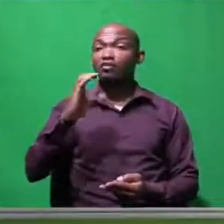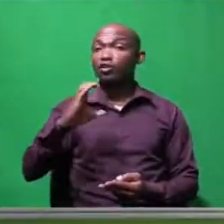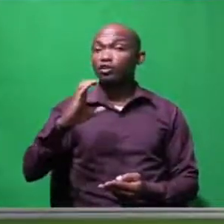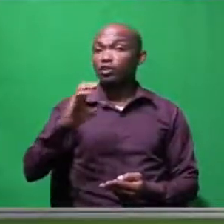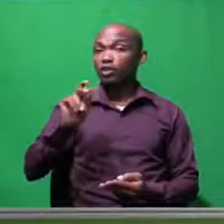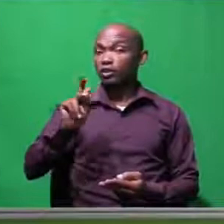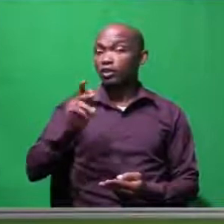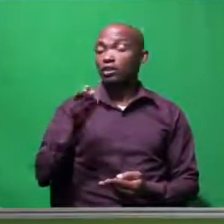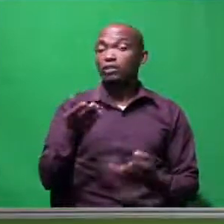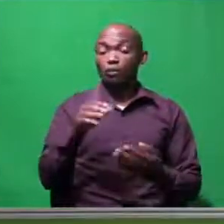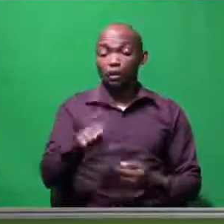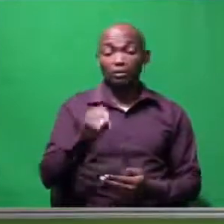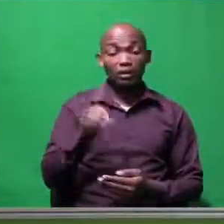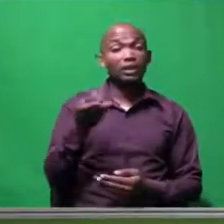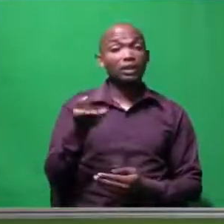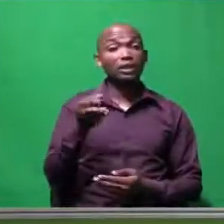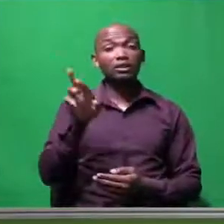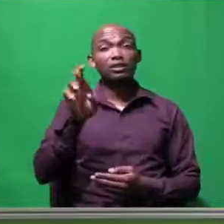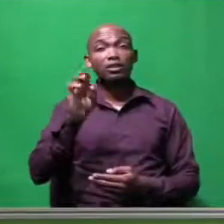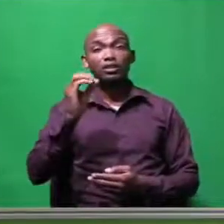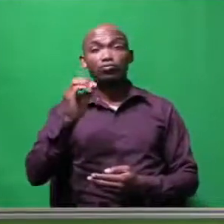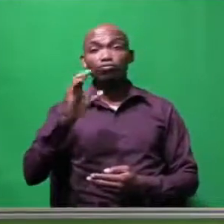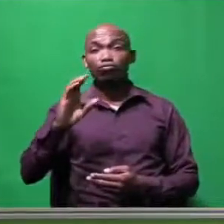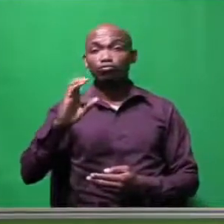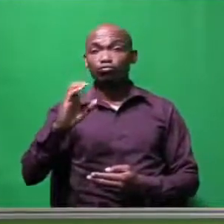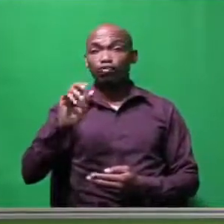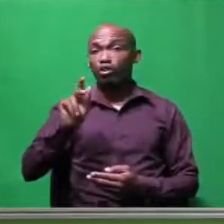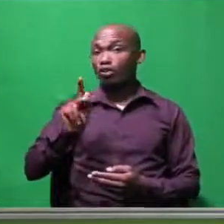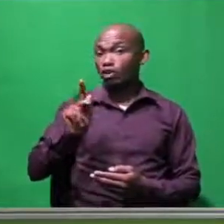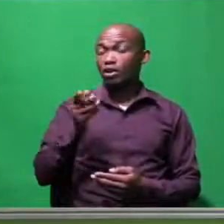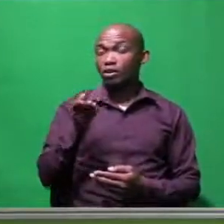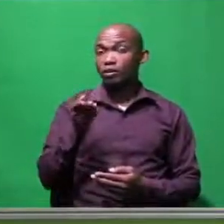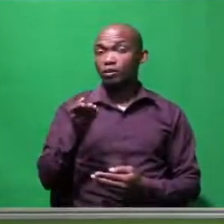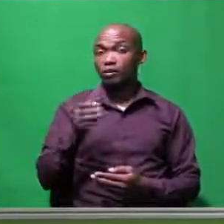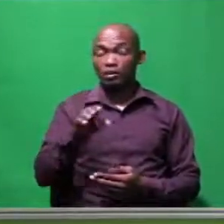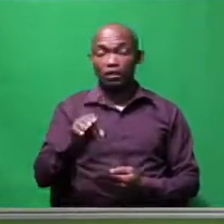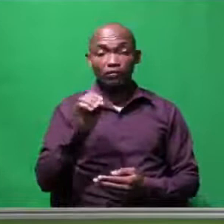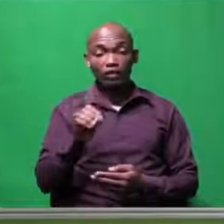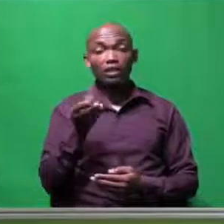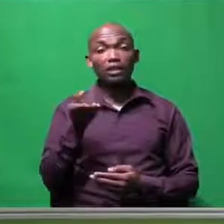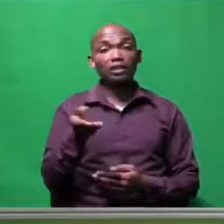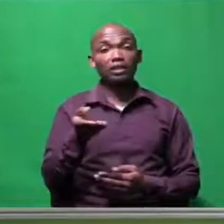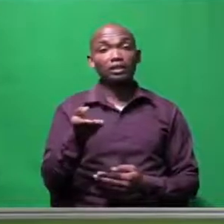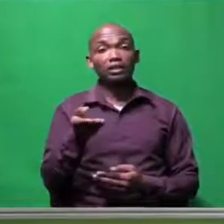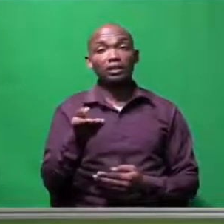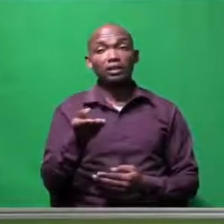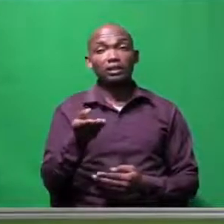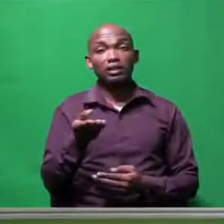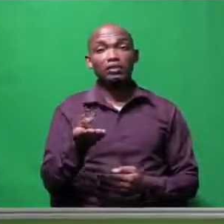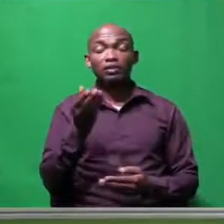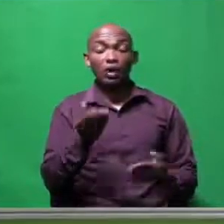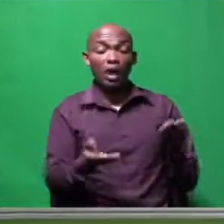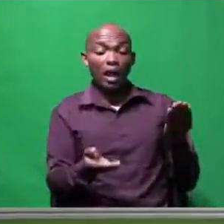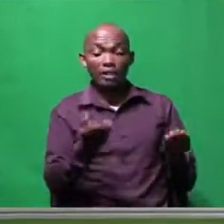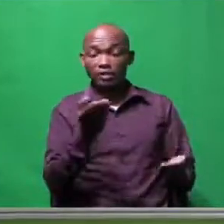If we take this rock, it's too heavy, and if we take this rock, is very too